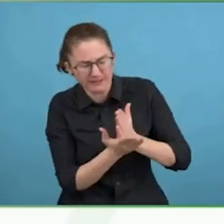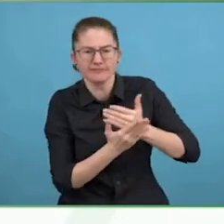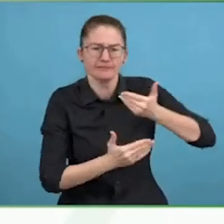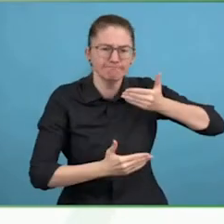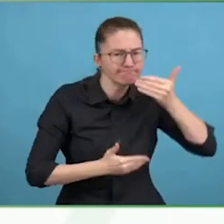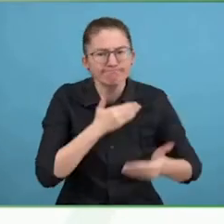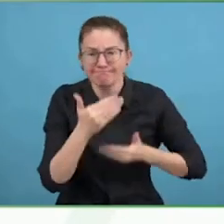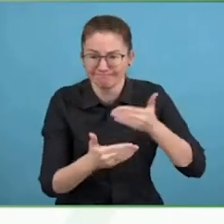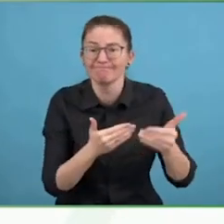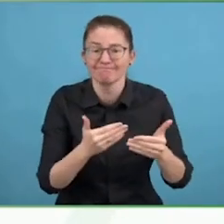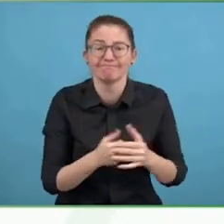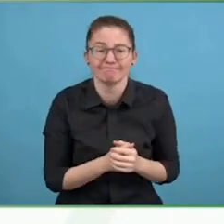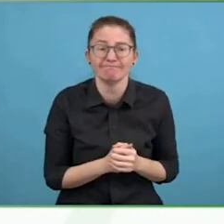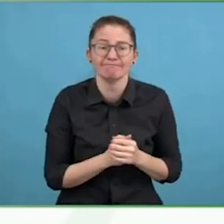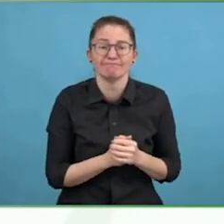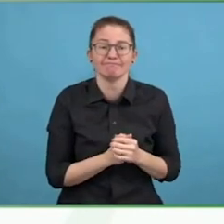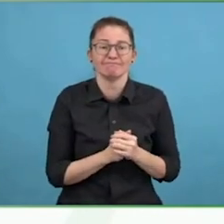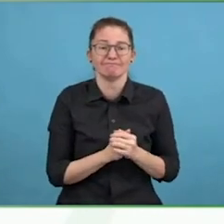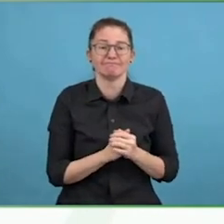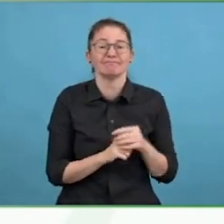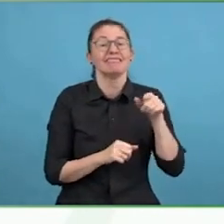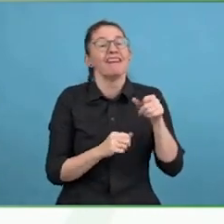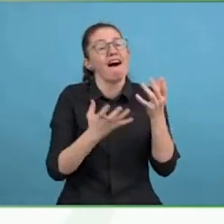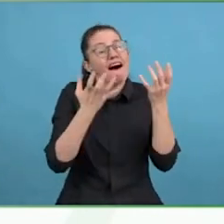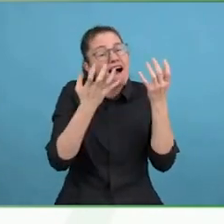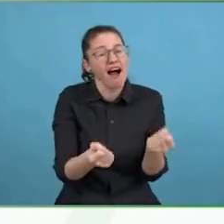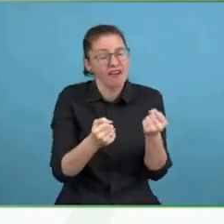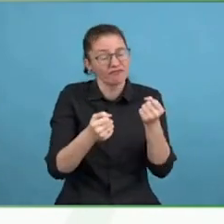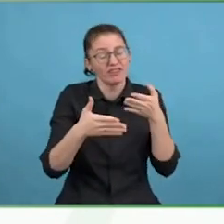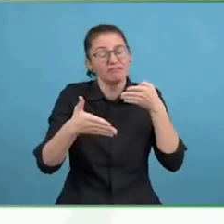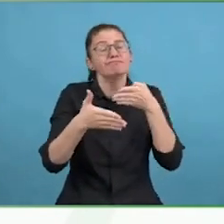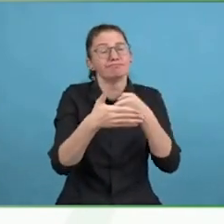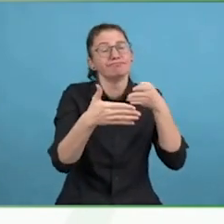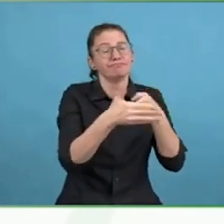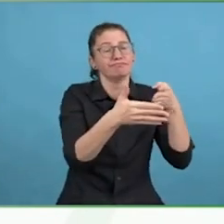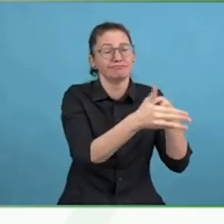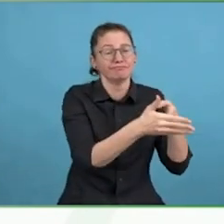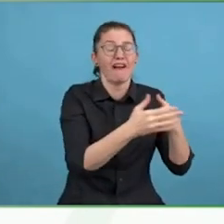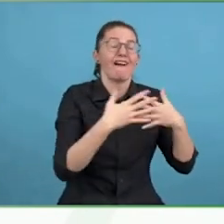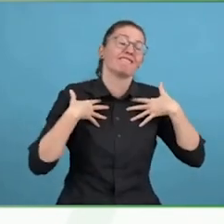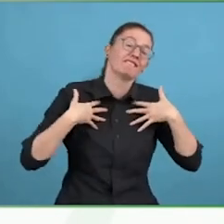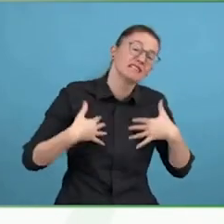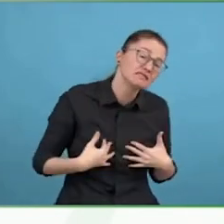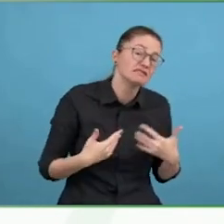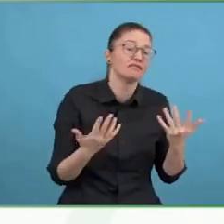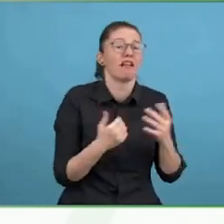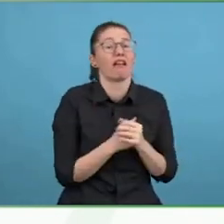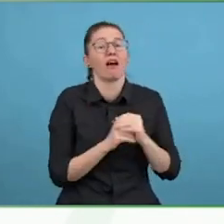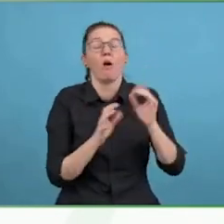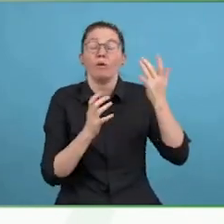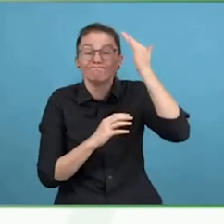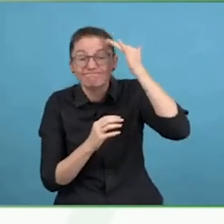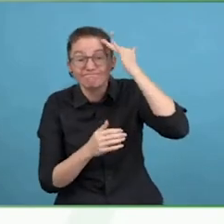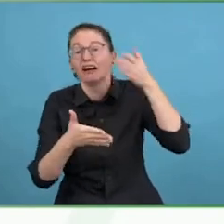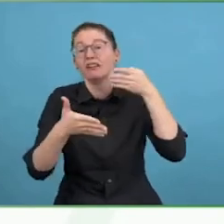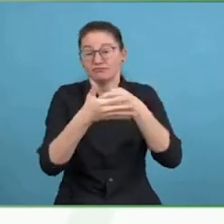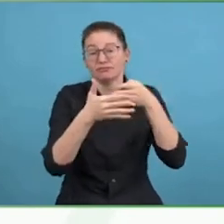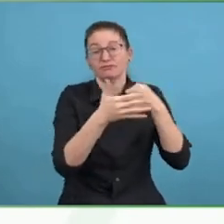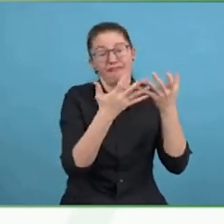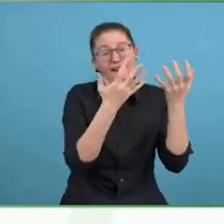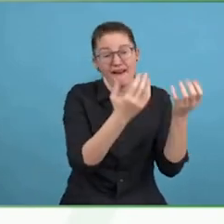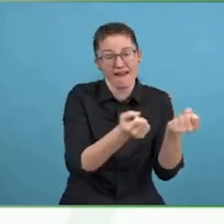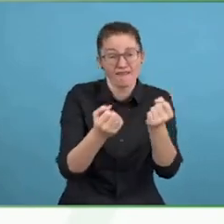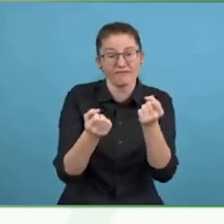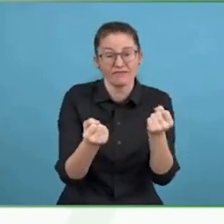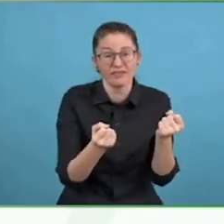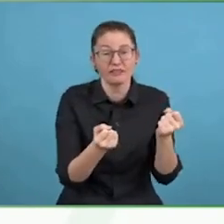Wonderful. Ali, I'm going to have to cut you off a moment because I need to get back to Mani, and I'm looking very cognizant of the time. Thank